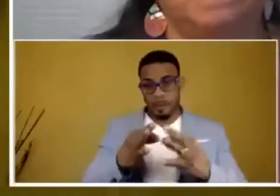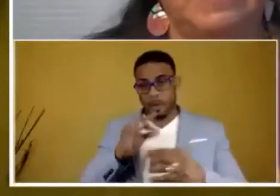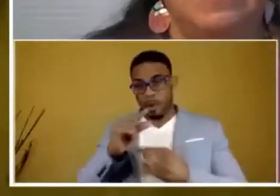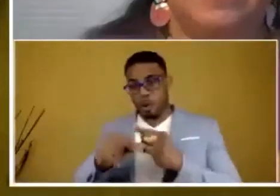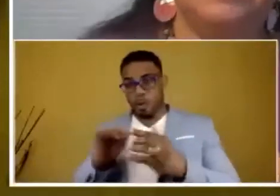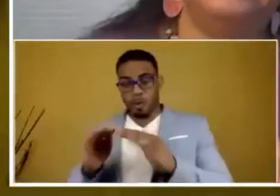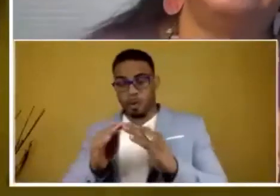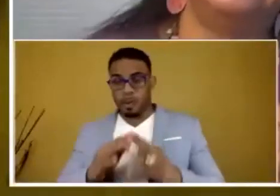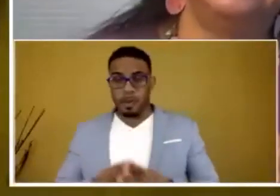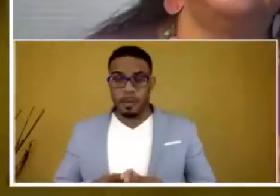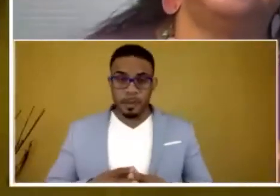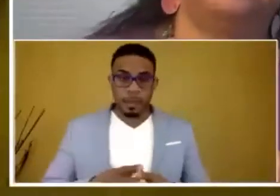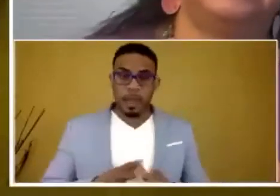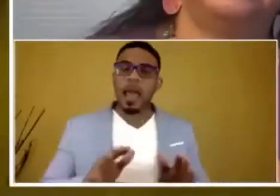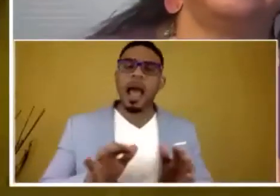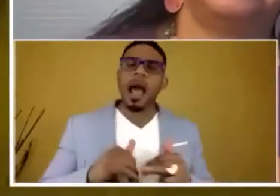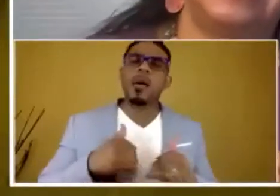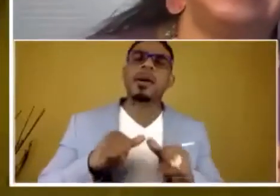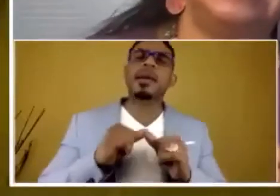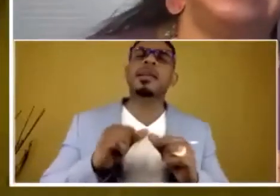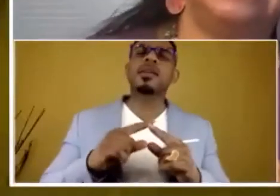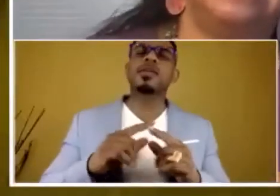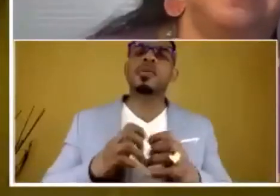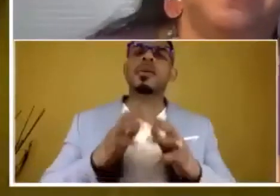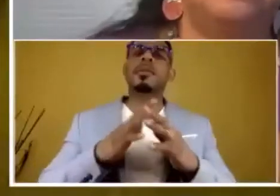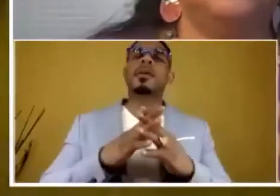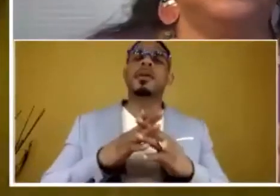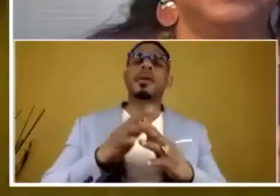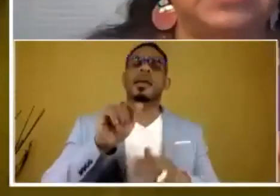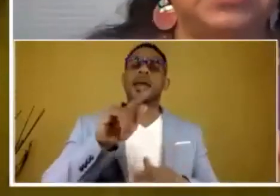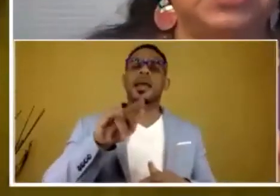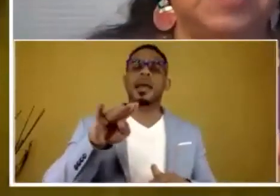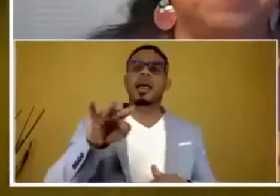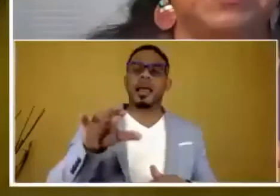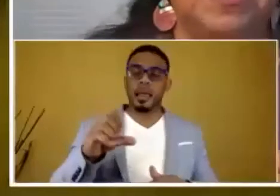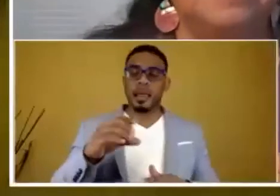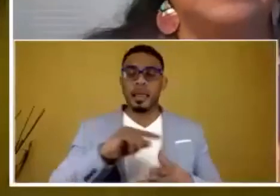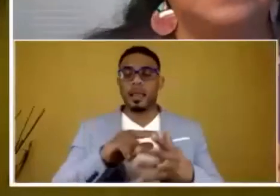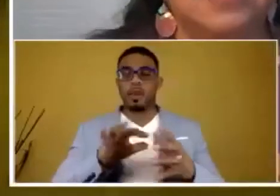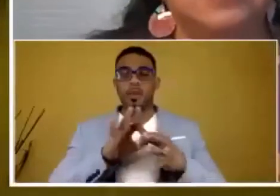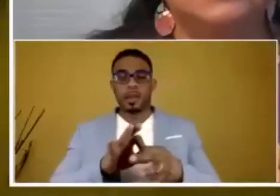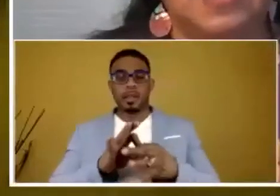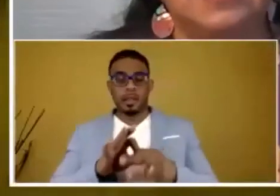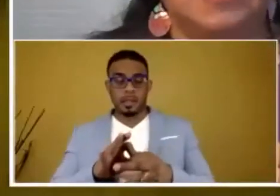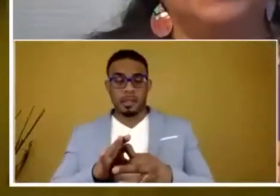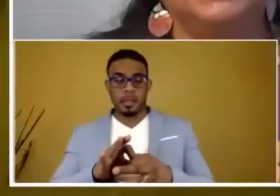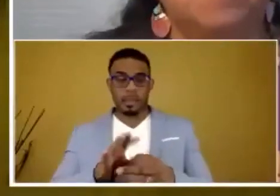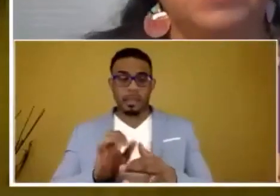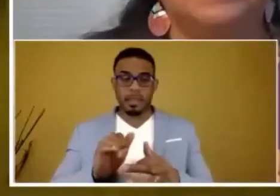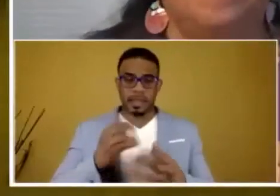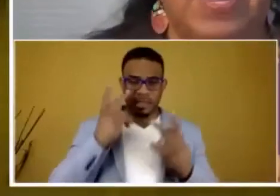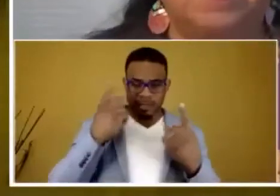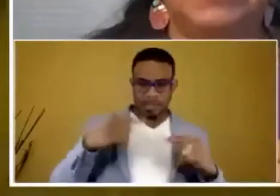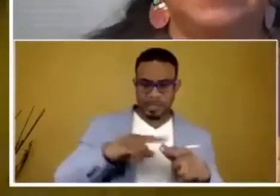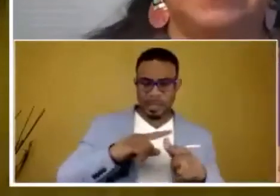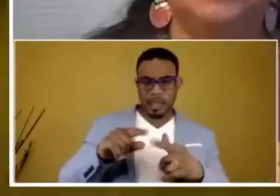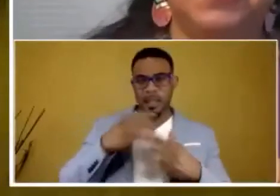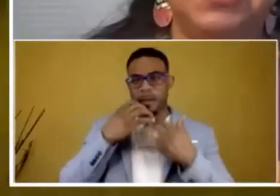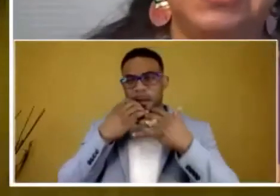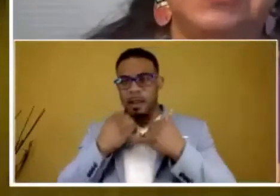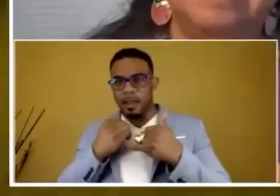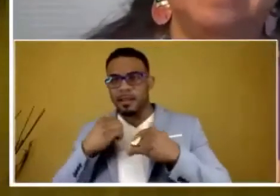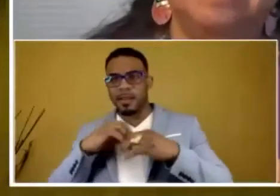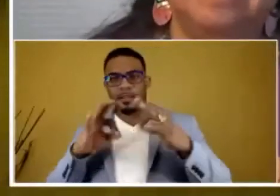communities? How do we continue to build those alliances and those relationships that see us as that beloved family